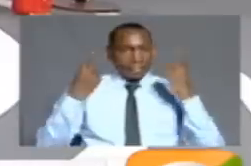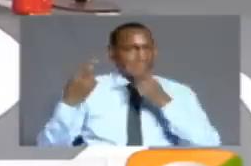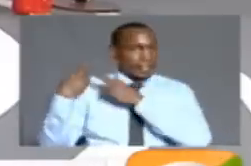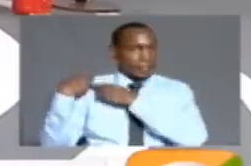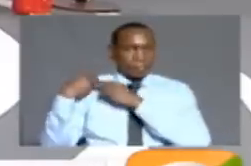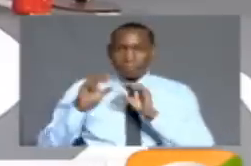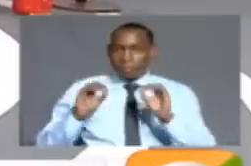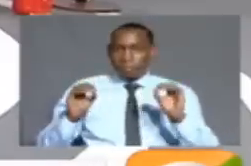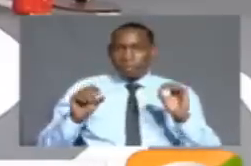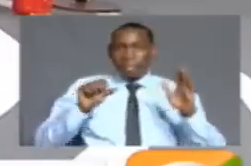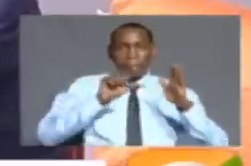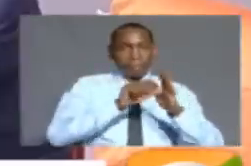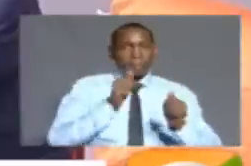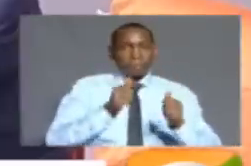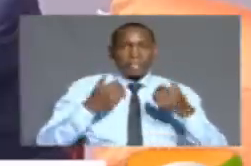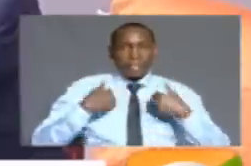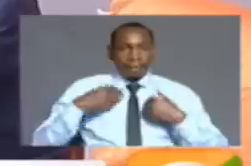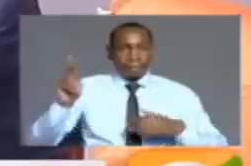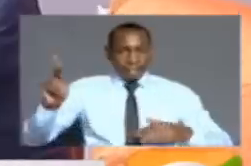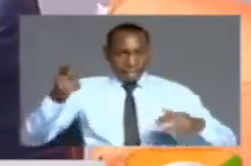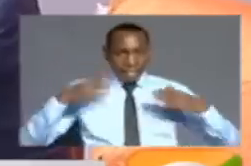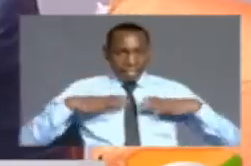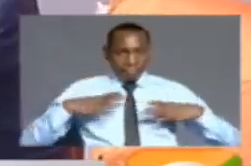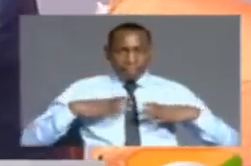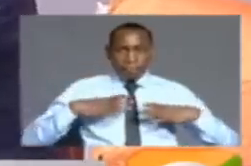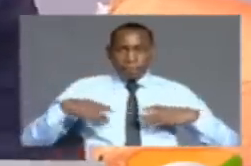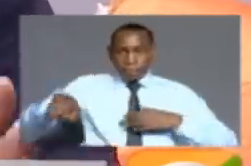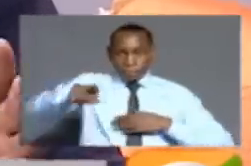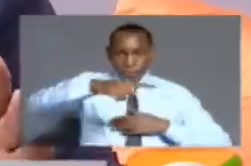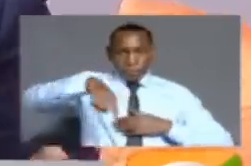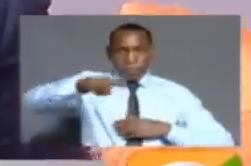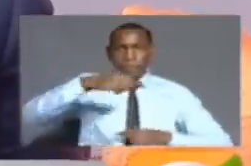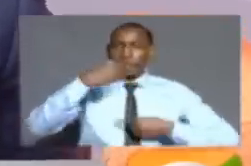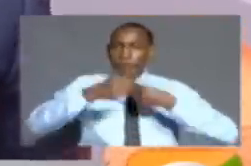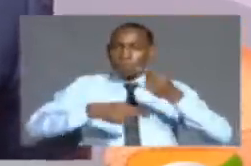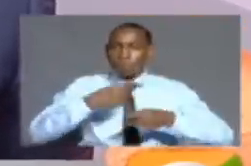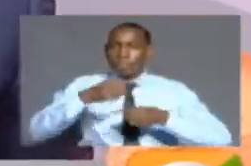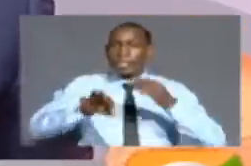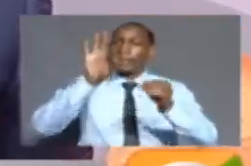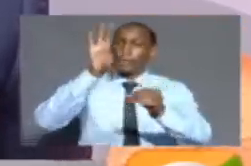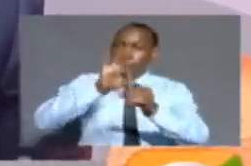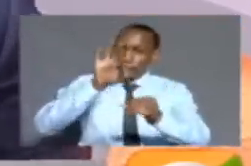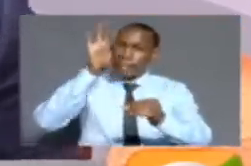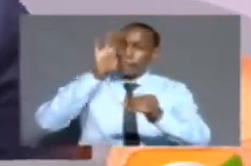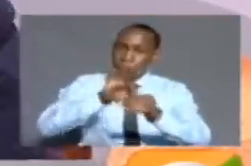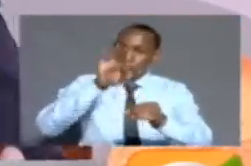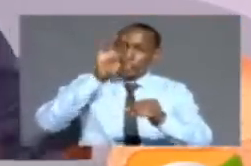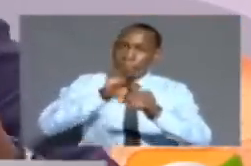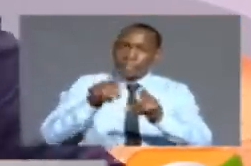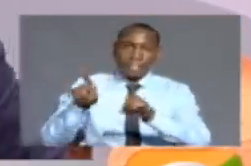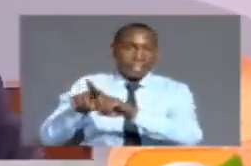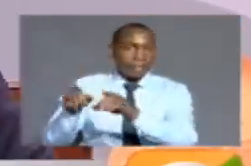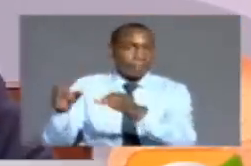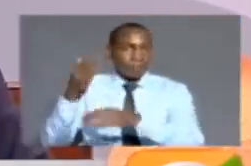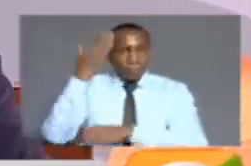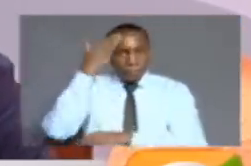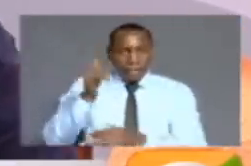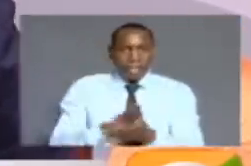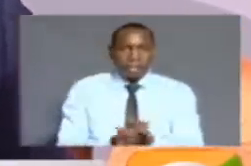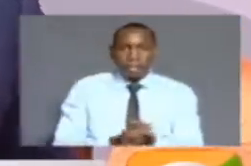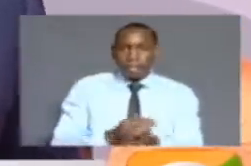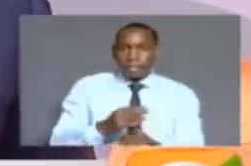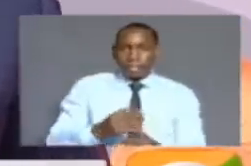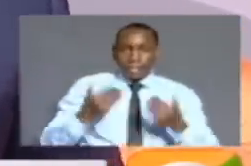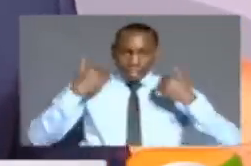Mm. And I think the problem we have as Kenyans is that we will continue electing those ones because... Ledama Ole Kina or